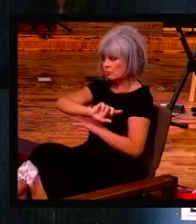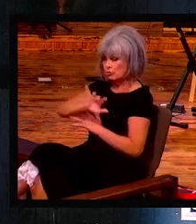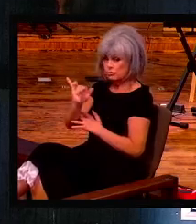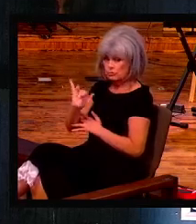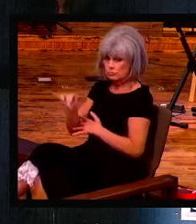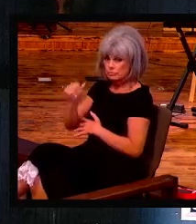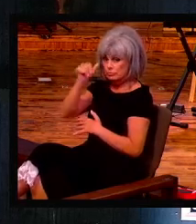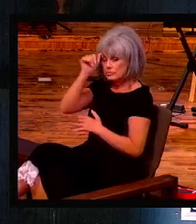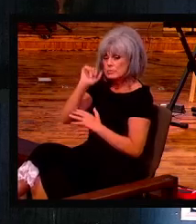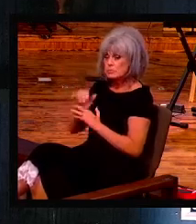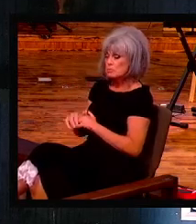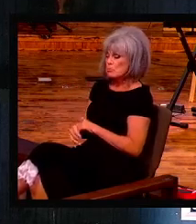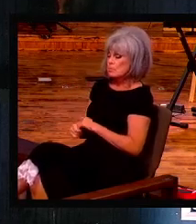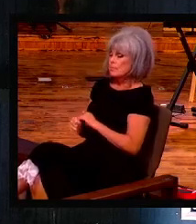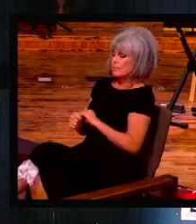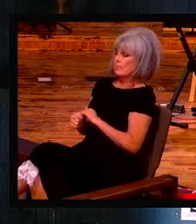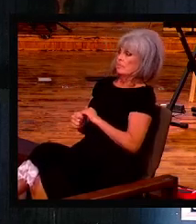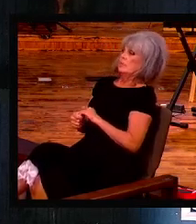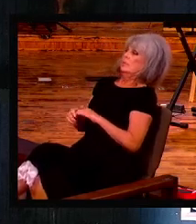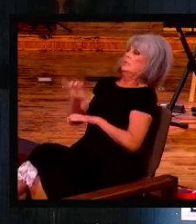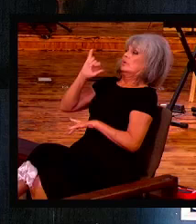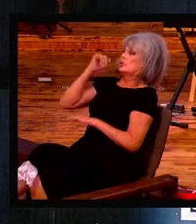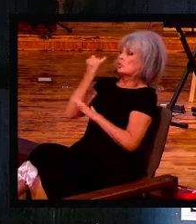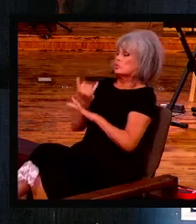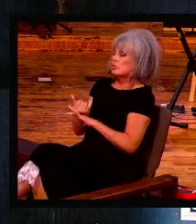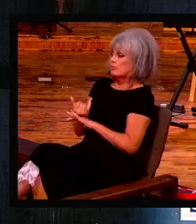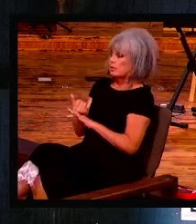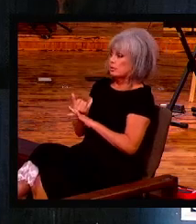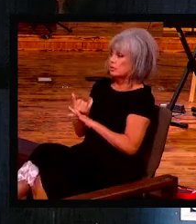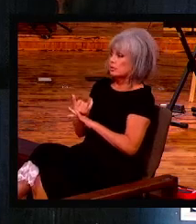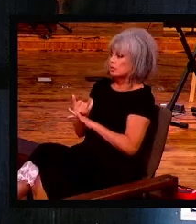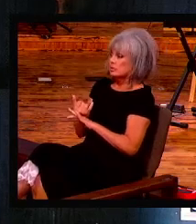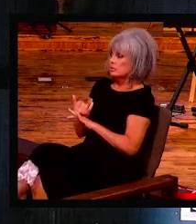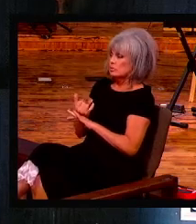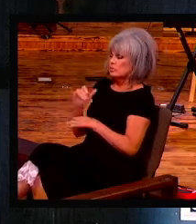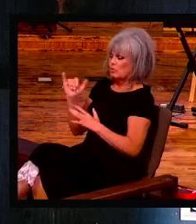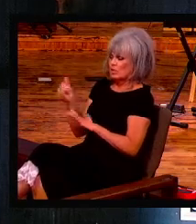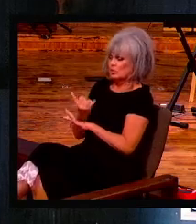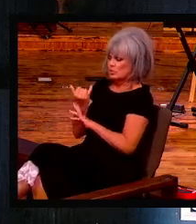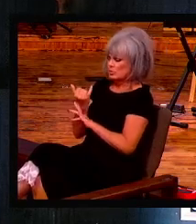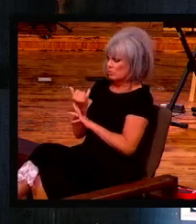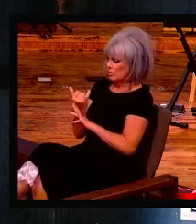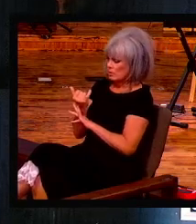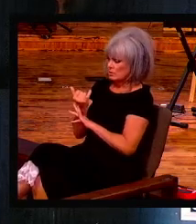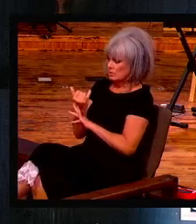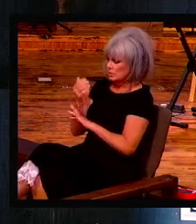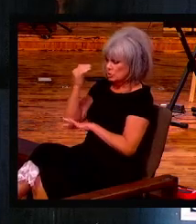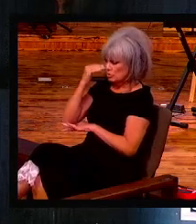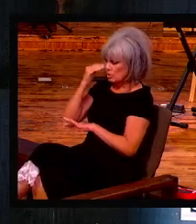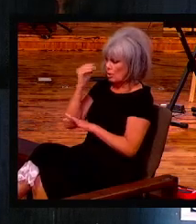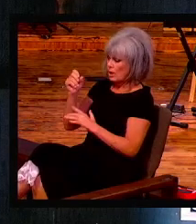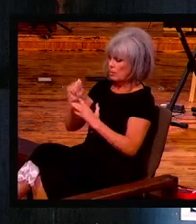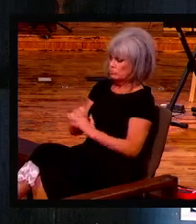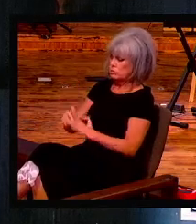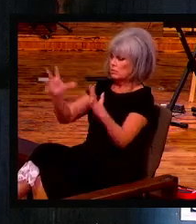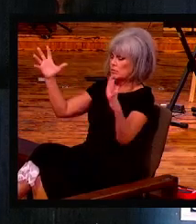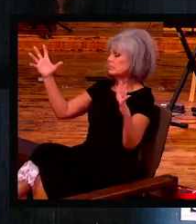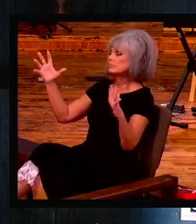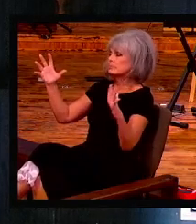So when Joseph got this thing, how many know it blew up? Now, let me go to the scripture here, Genesis chapter